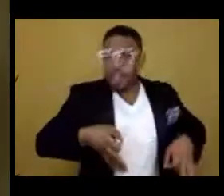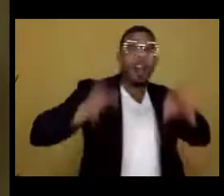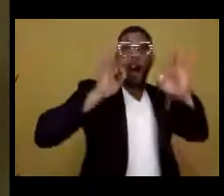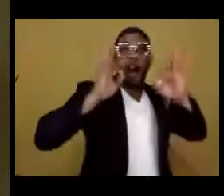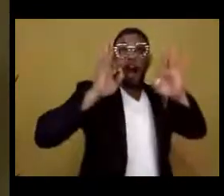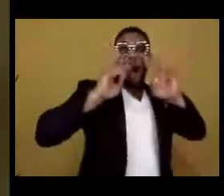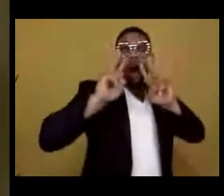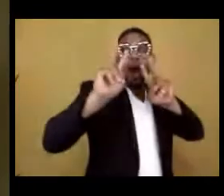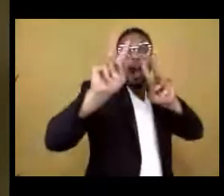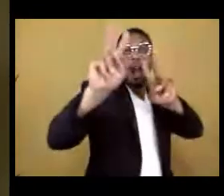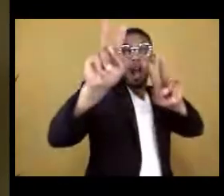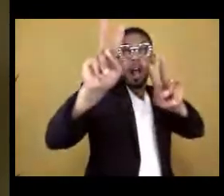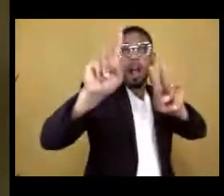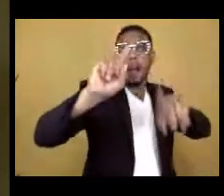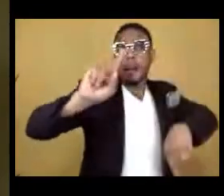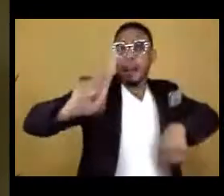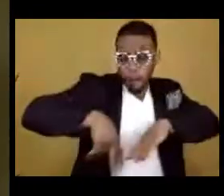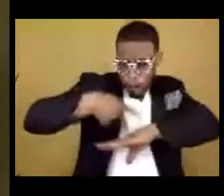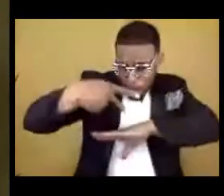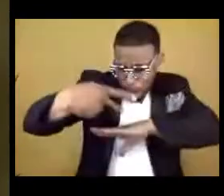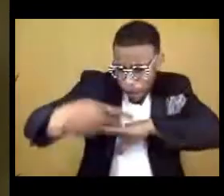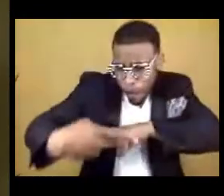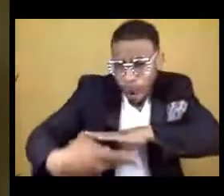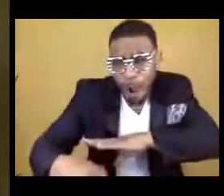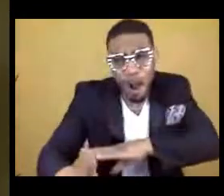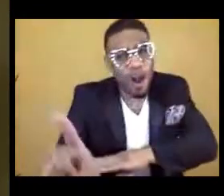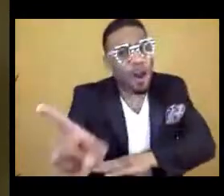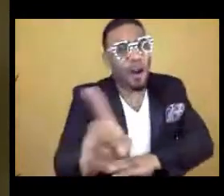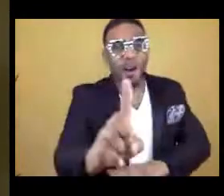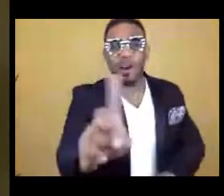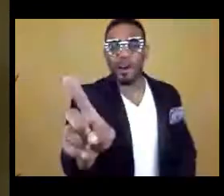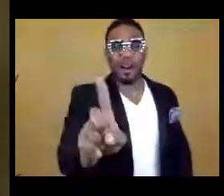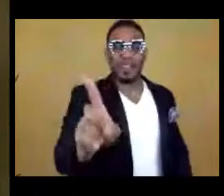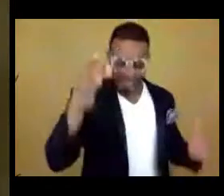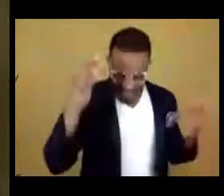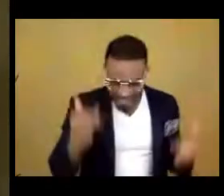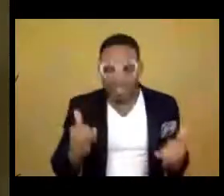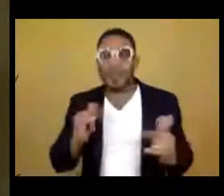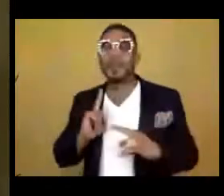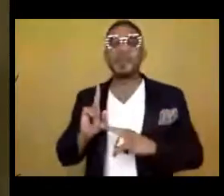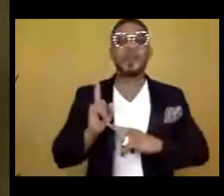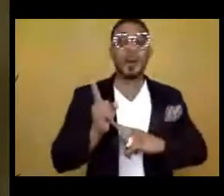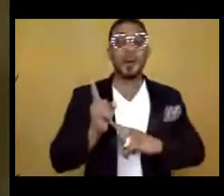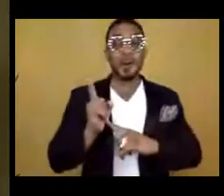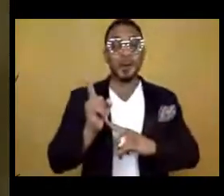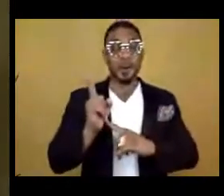I must not fall. This is the moment,